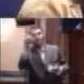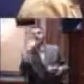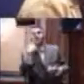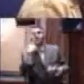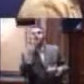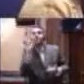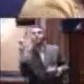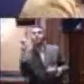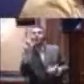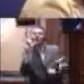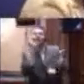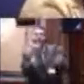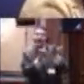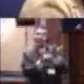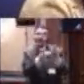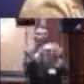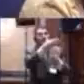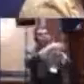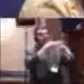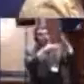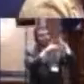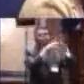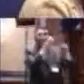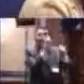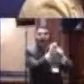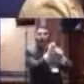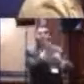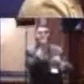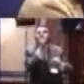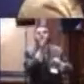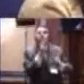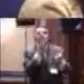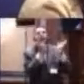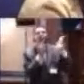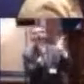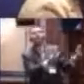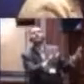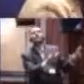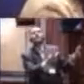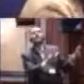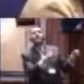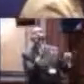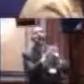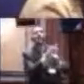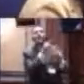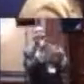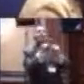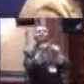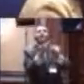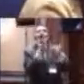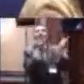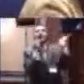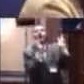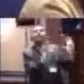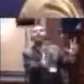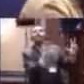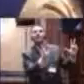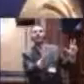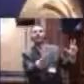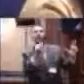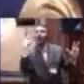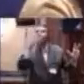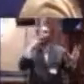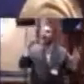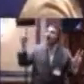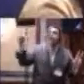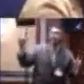its formation. And here I'd want to just quote, and I'm going to digress a bit, just draw on a quote